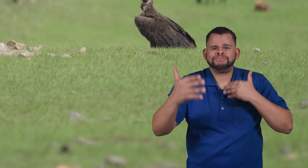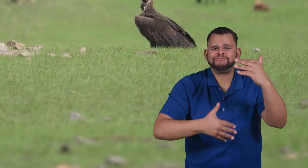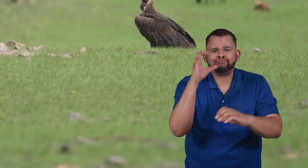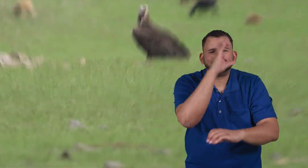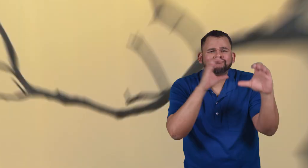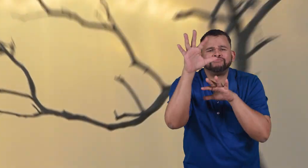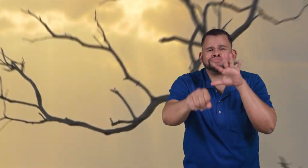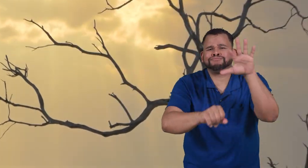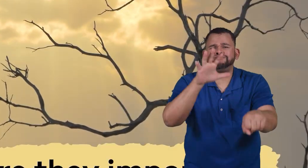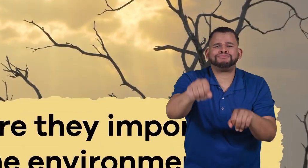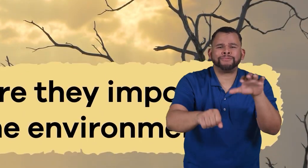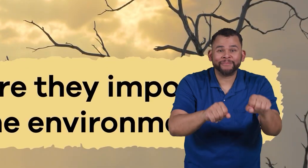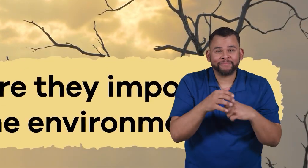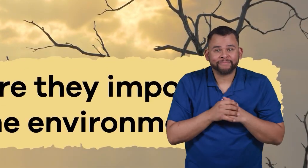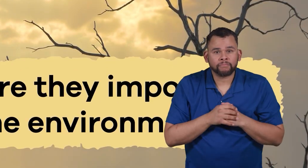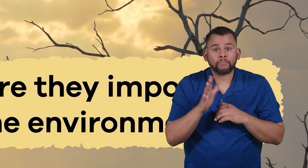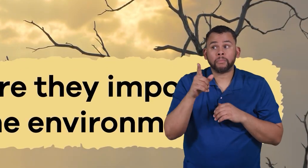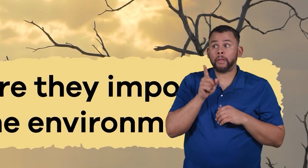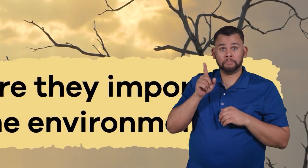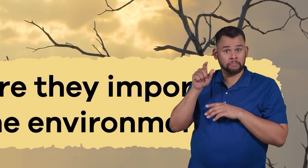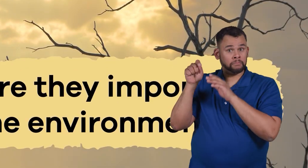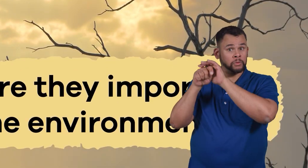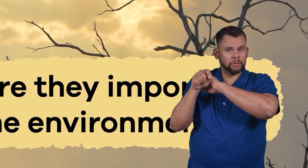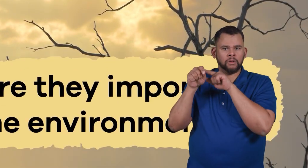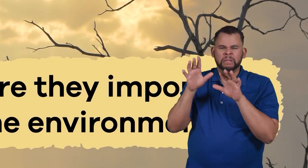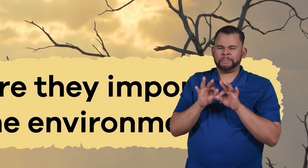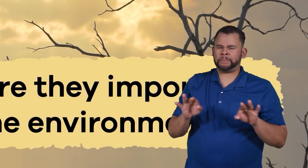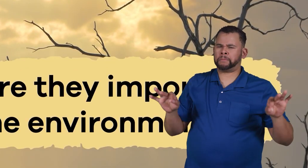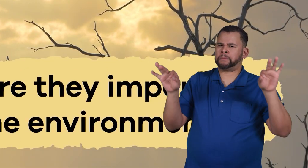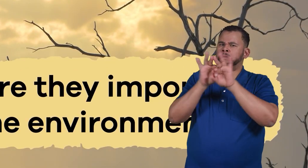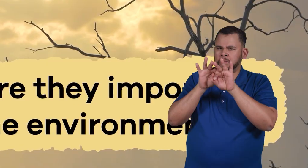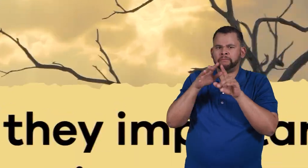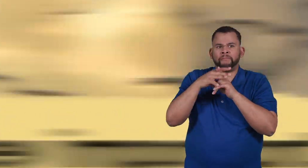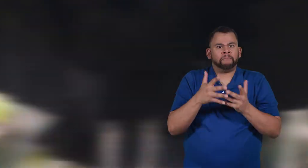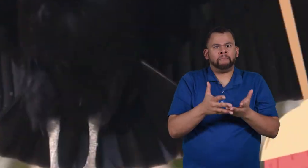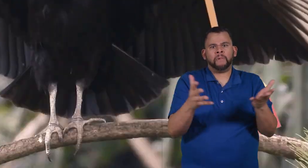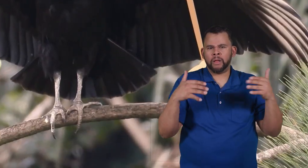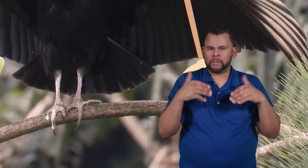lifestyle. Why are they important to the environment?